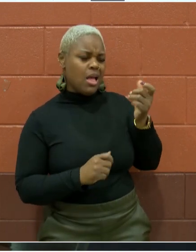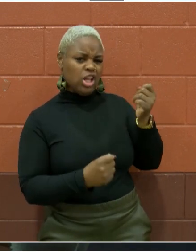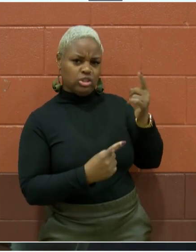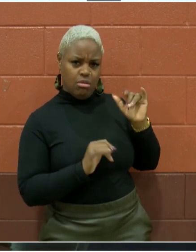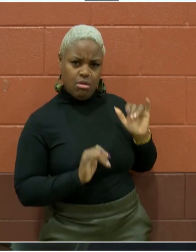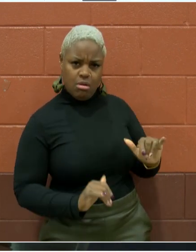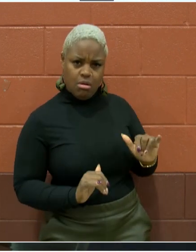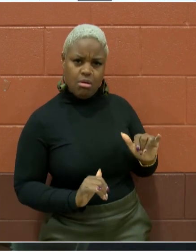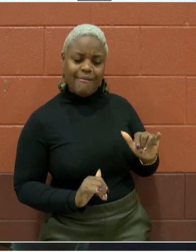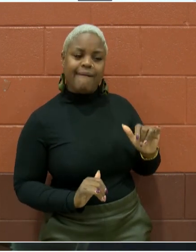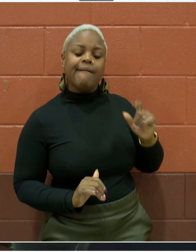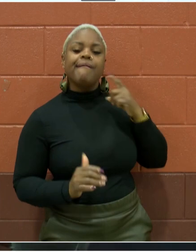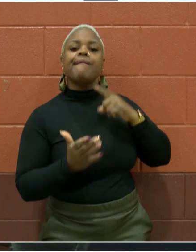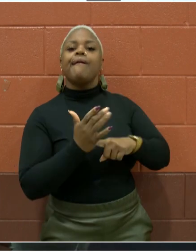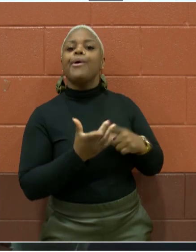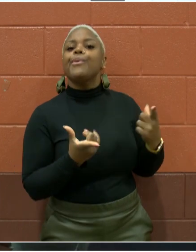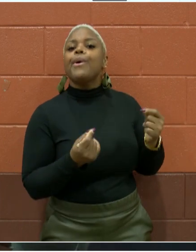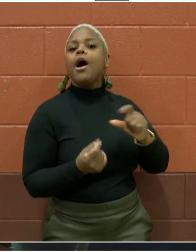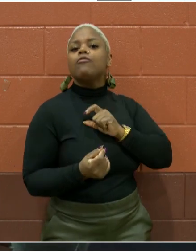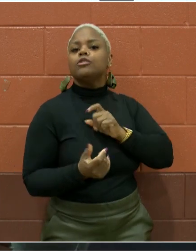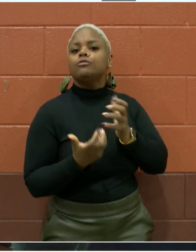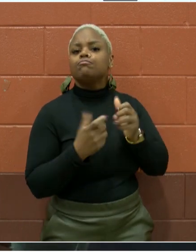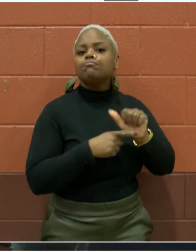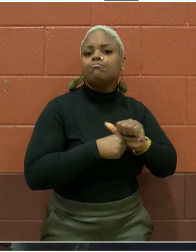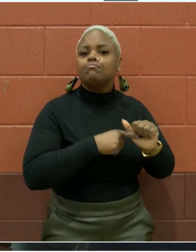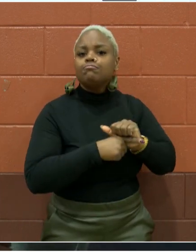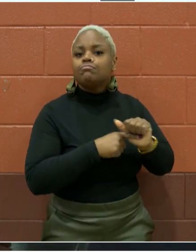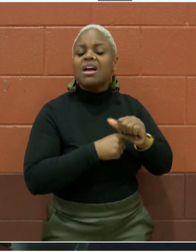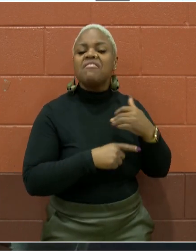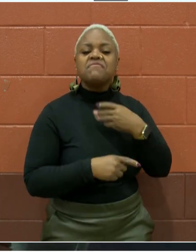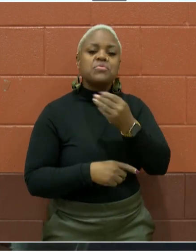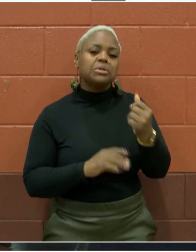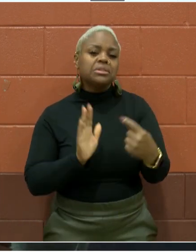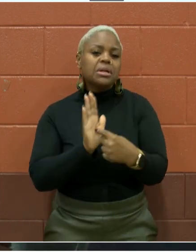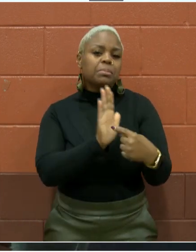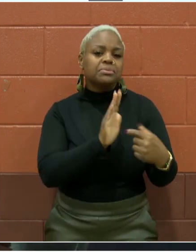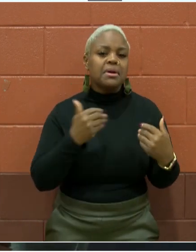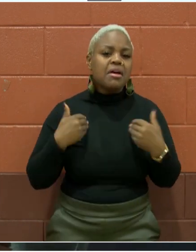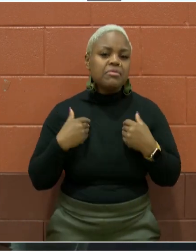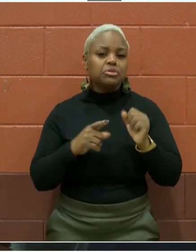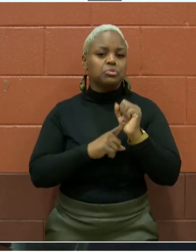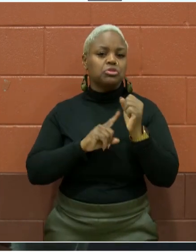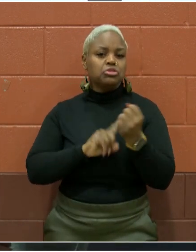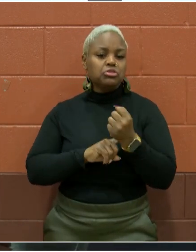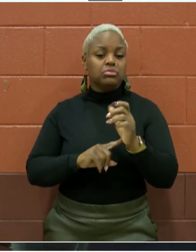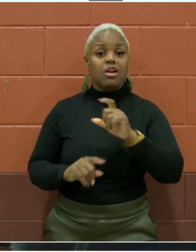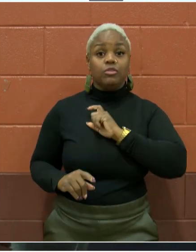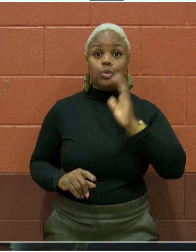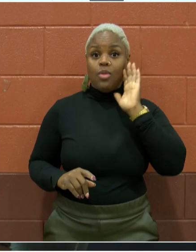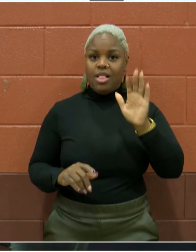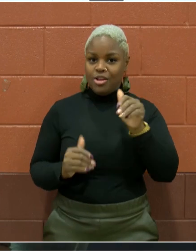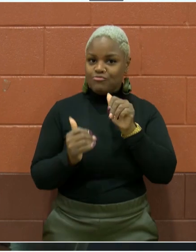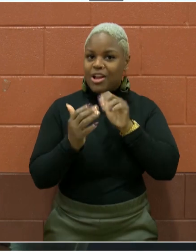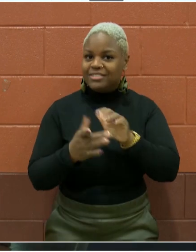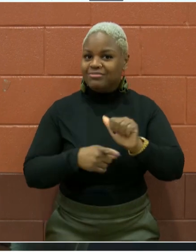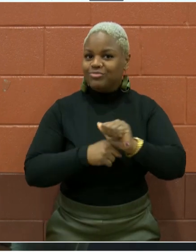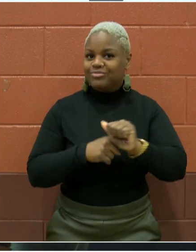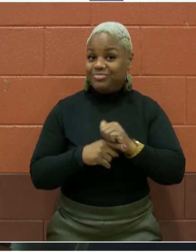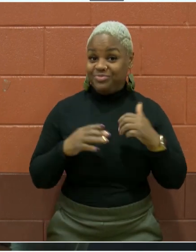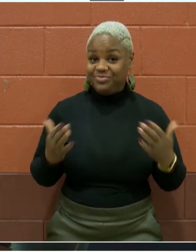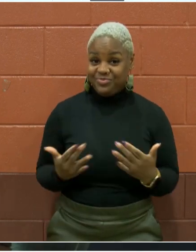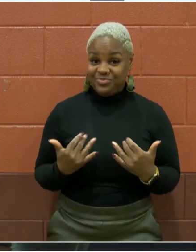and today you will get to see the few examples of the type of scenarios our officers will encounter while in training. I will